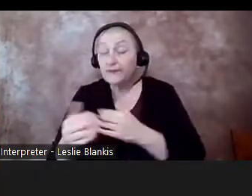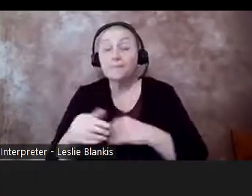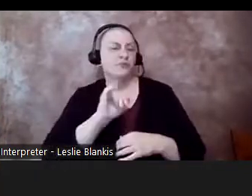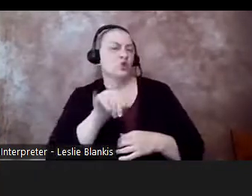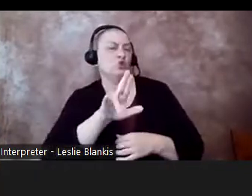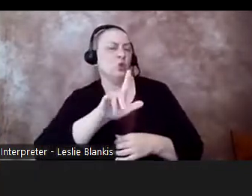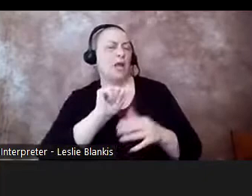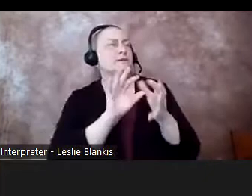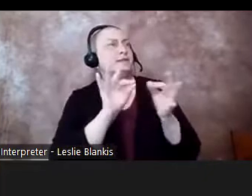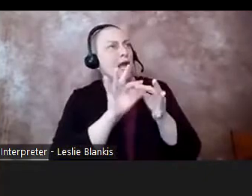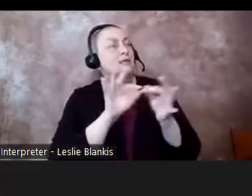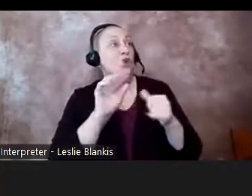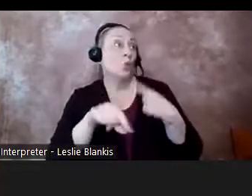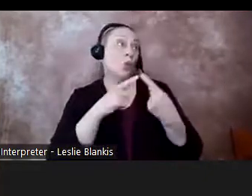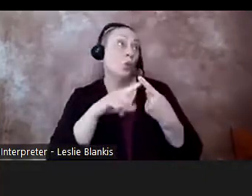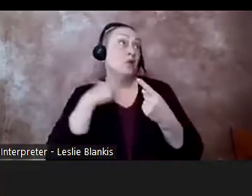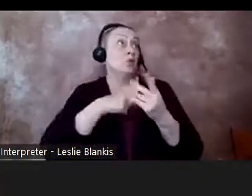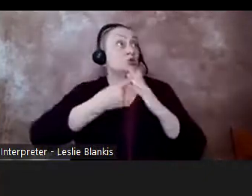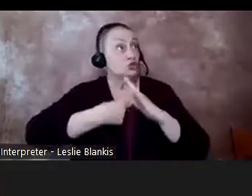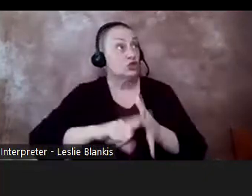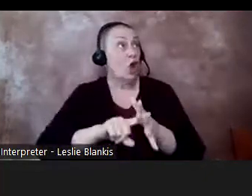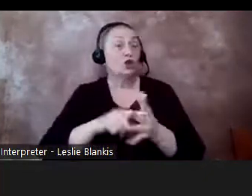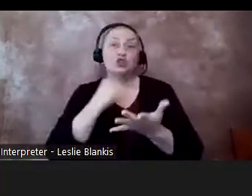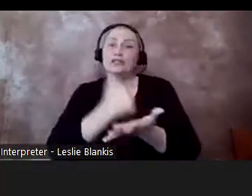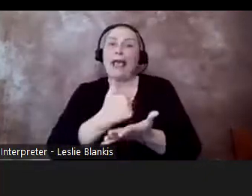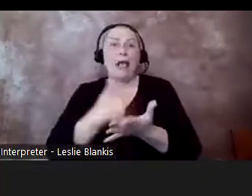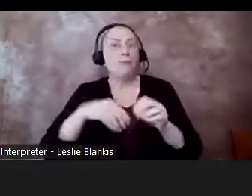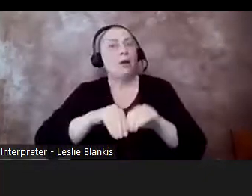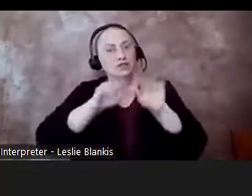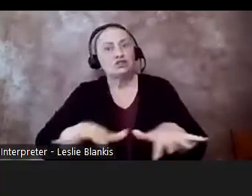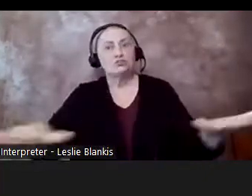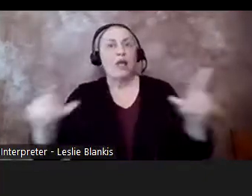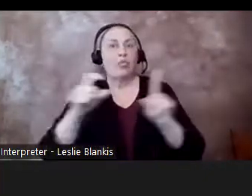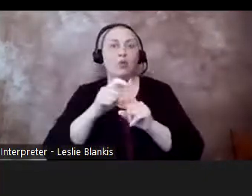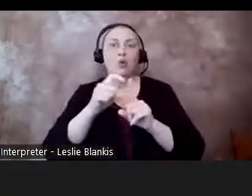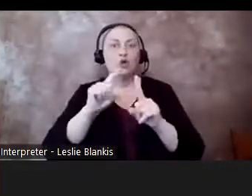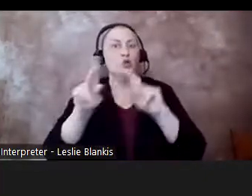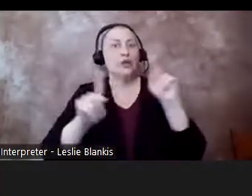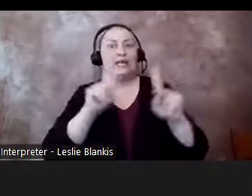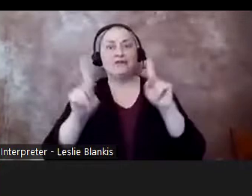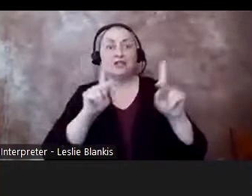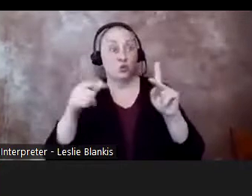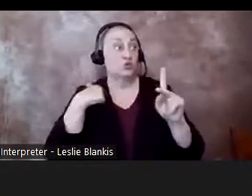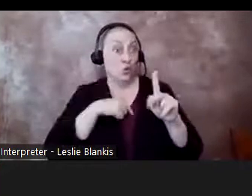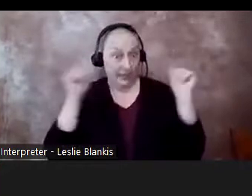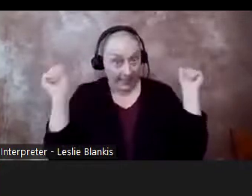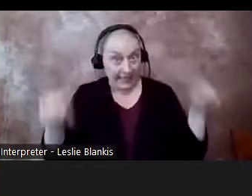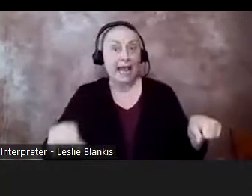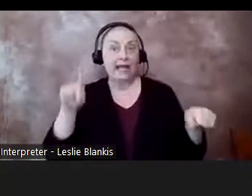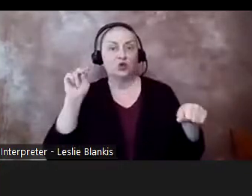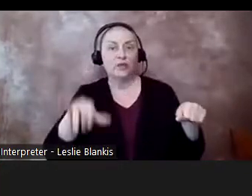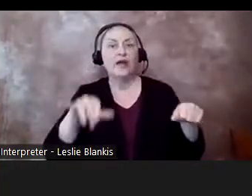just helping us get the word out to individuals so that we can do this. So the project